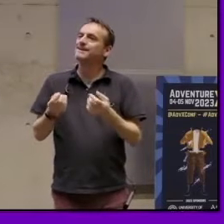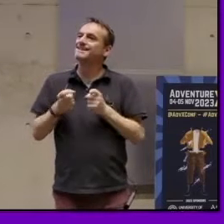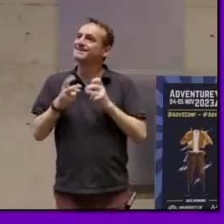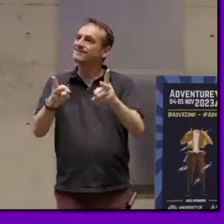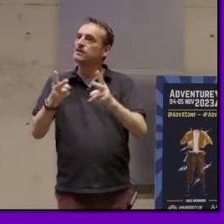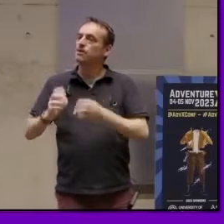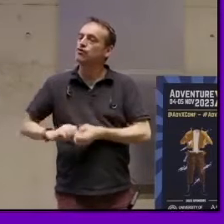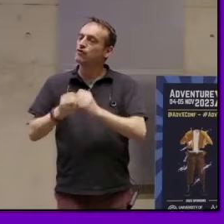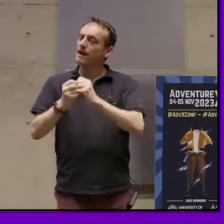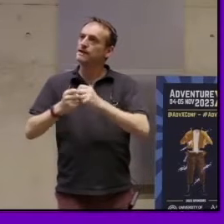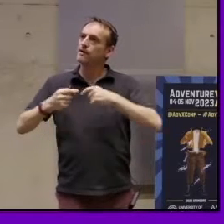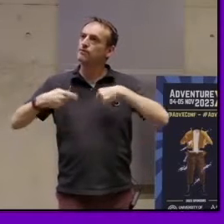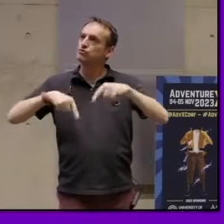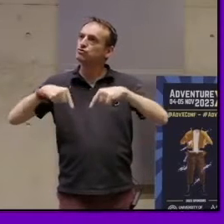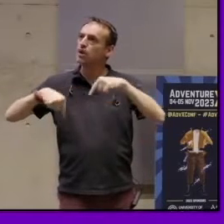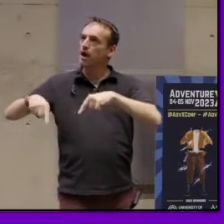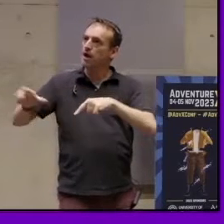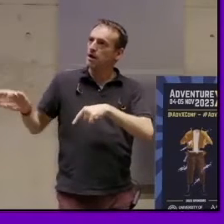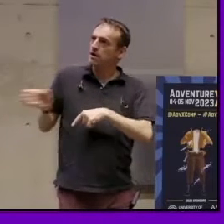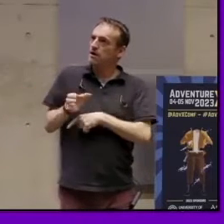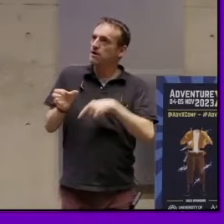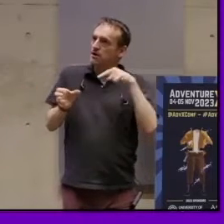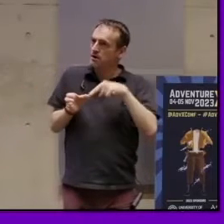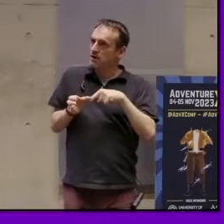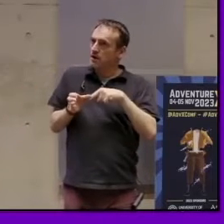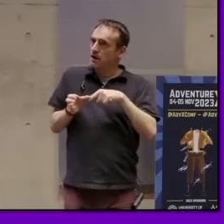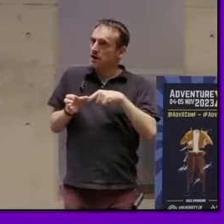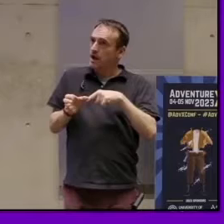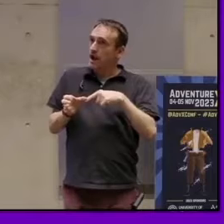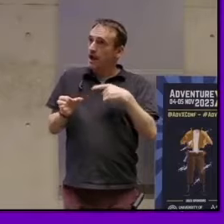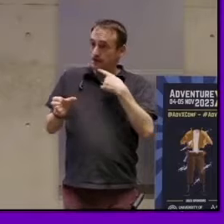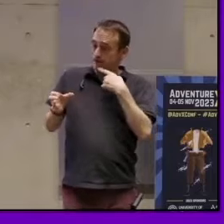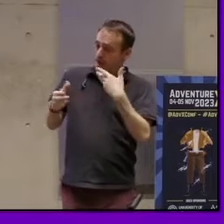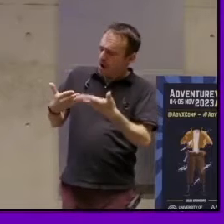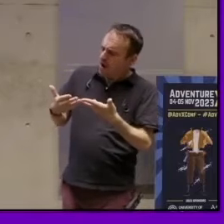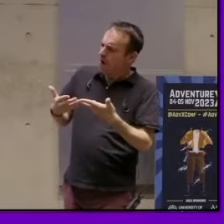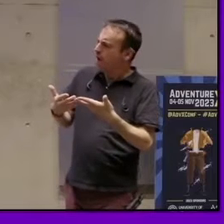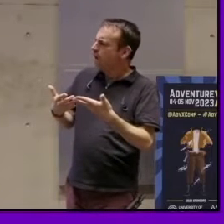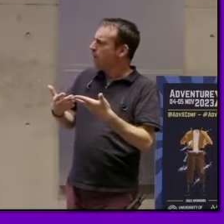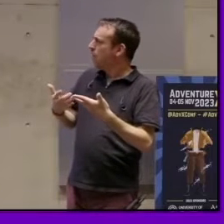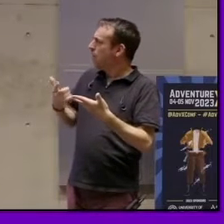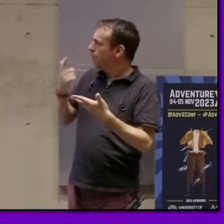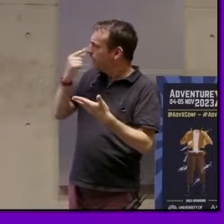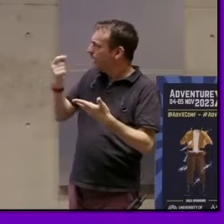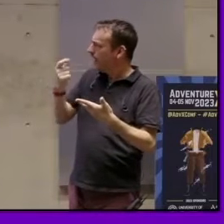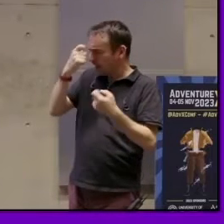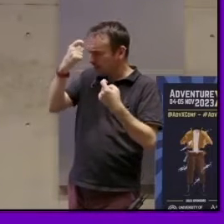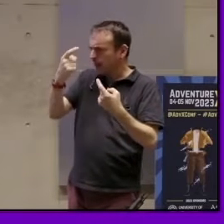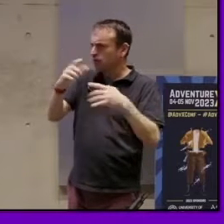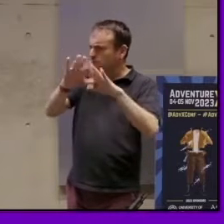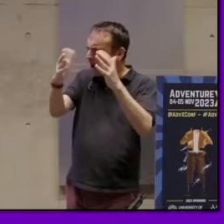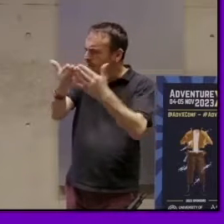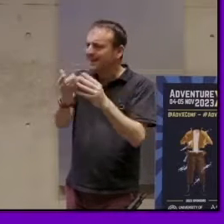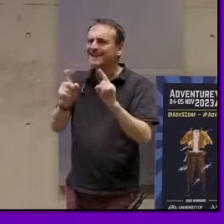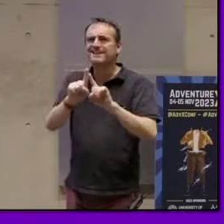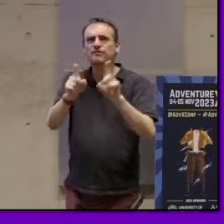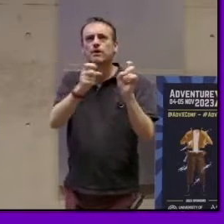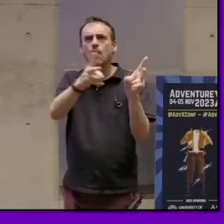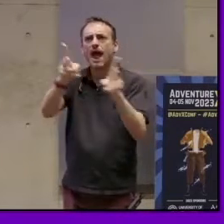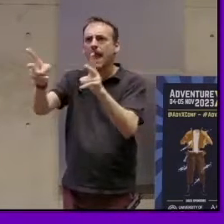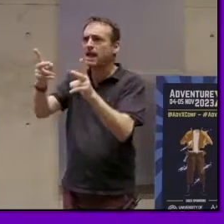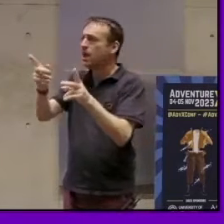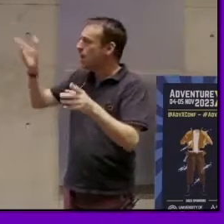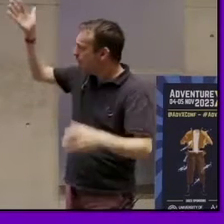tell them is that we can also understand the world through, hey, something like that, or this, or any of this